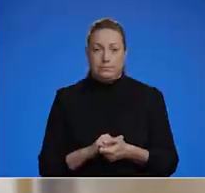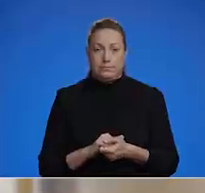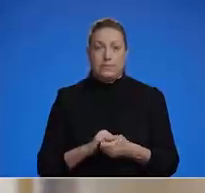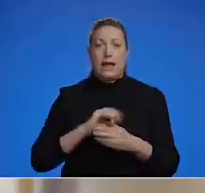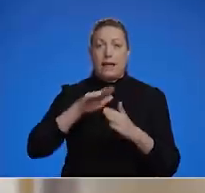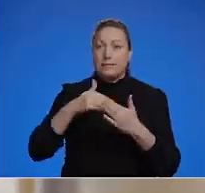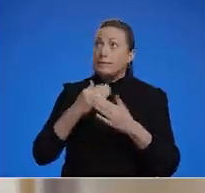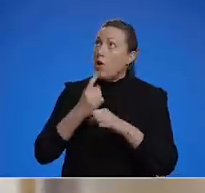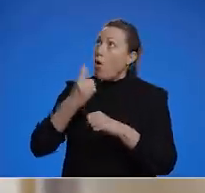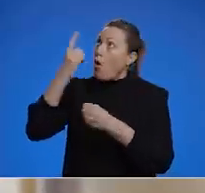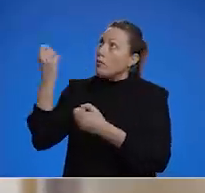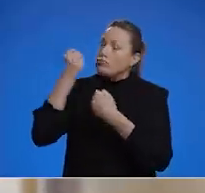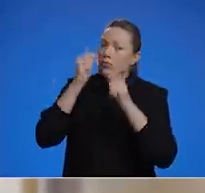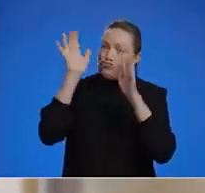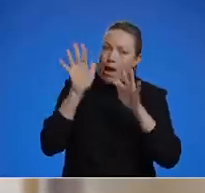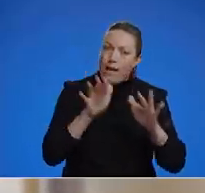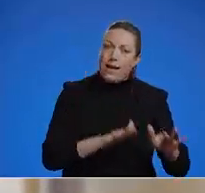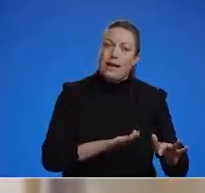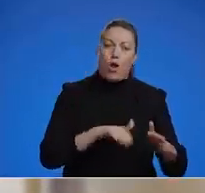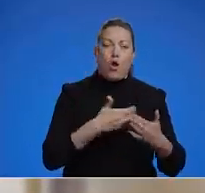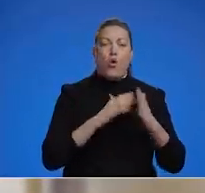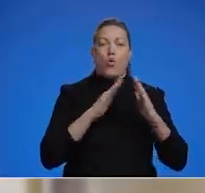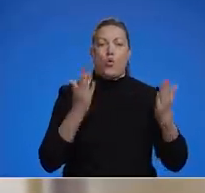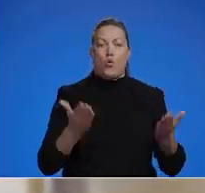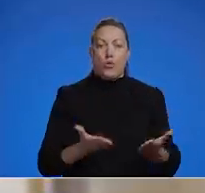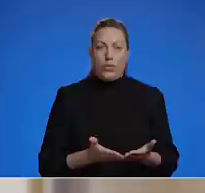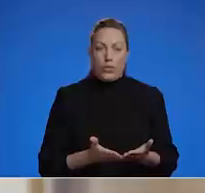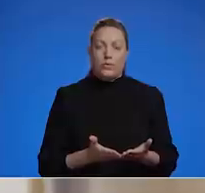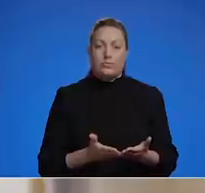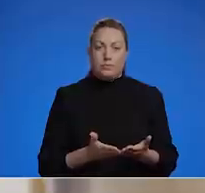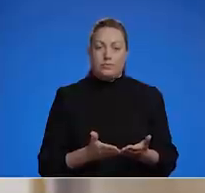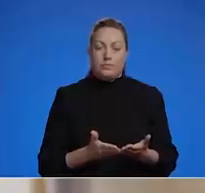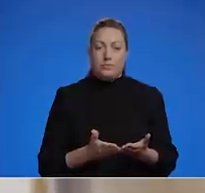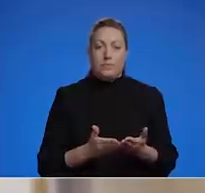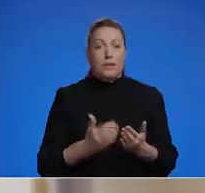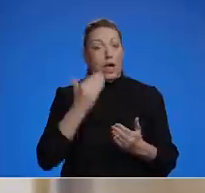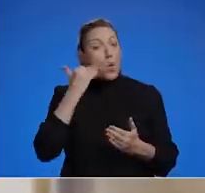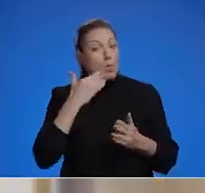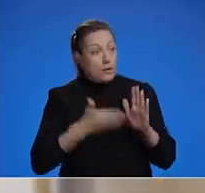before the day when the Lord sends rain on the face of the earth."